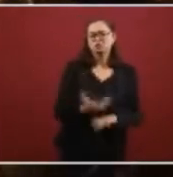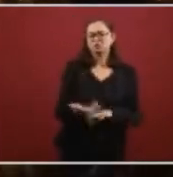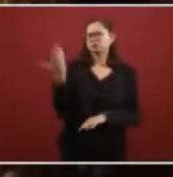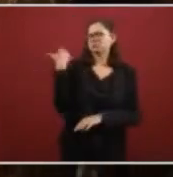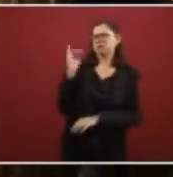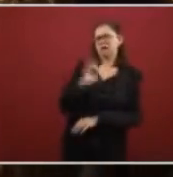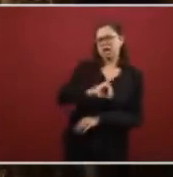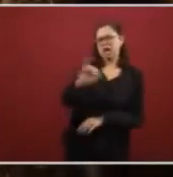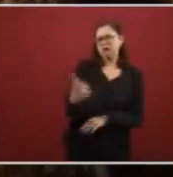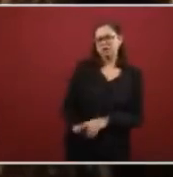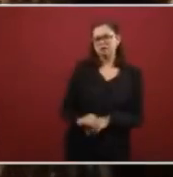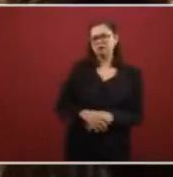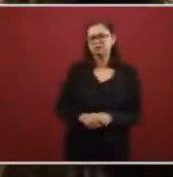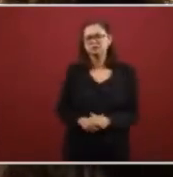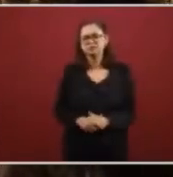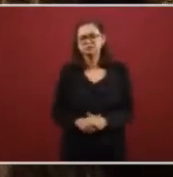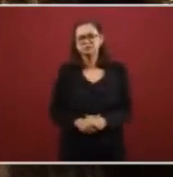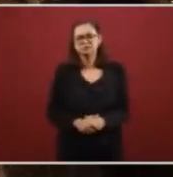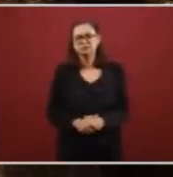Never before.